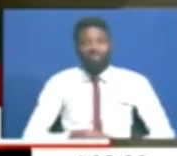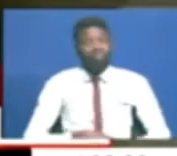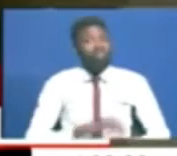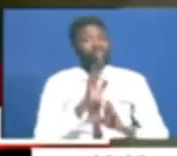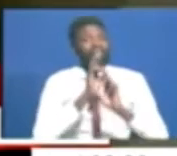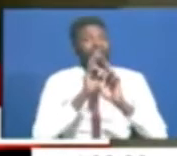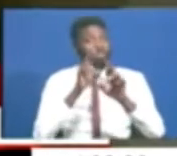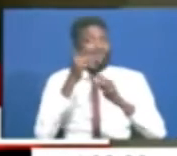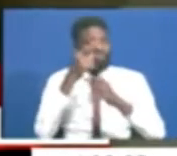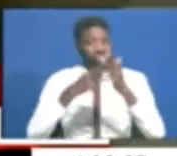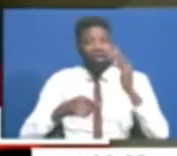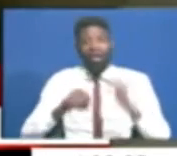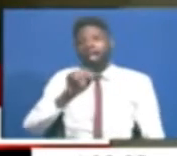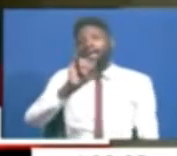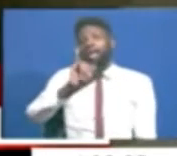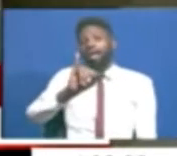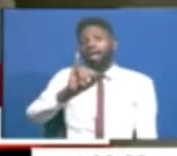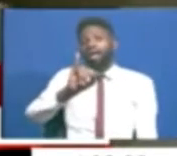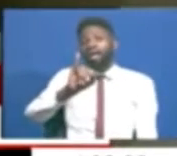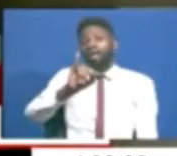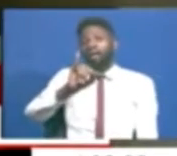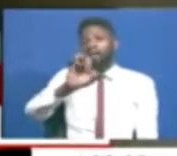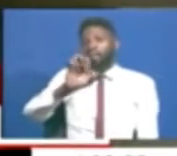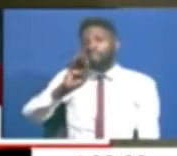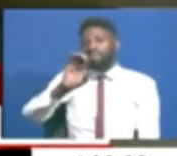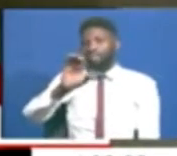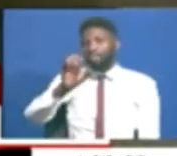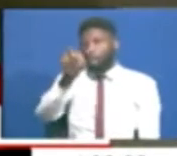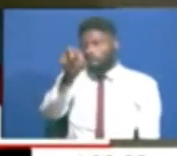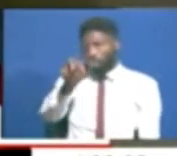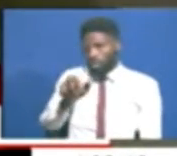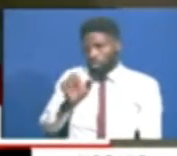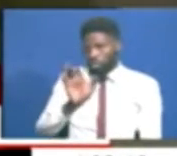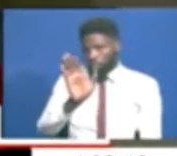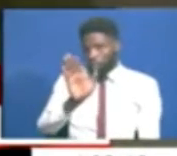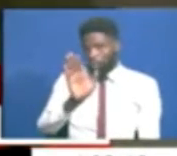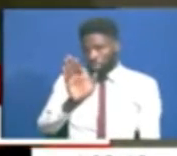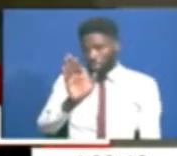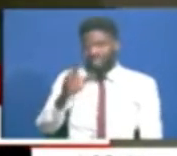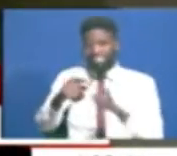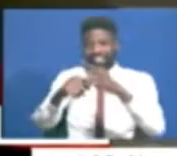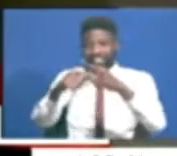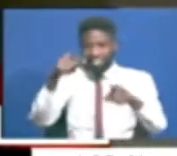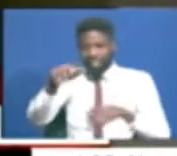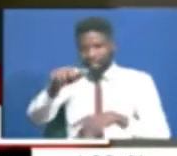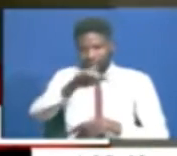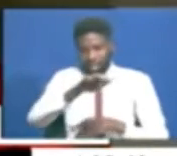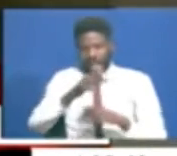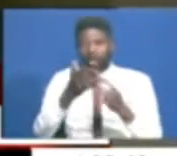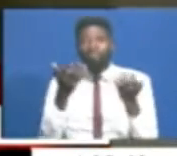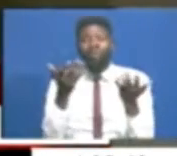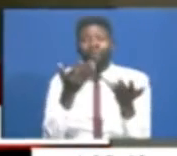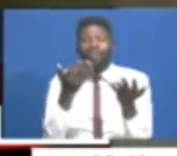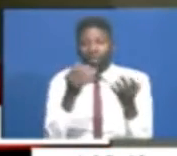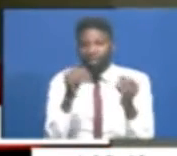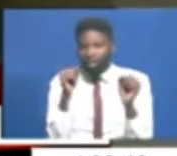officer has been murdered or killed in Nanyuki. That is not the